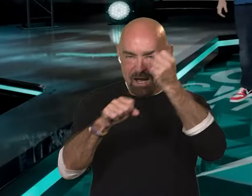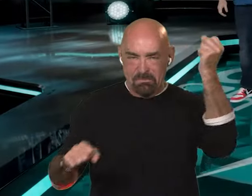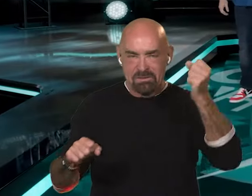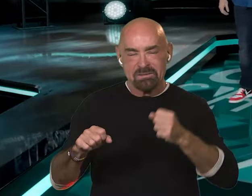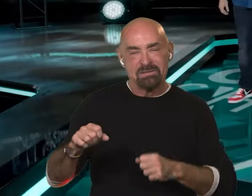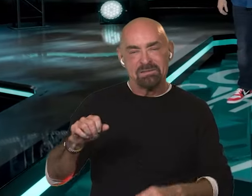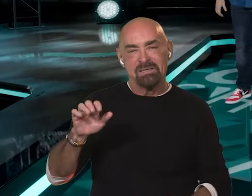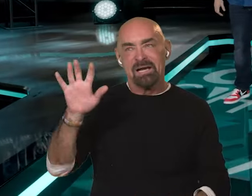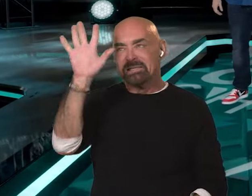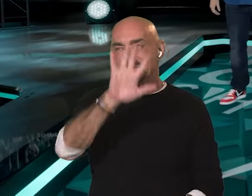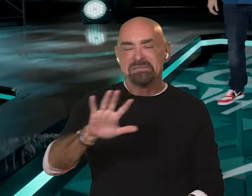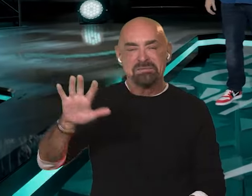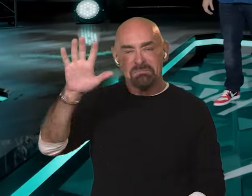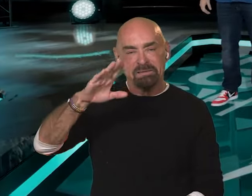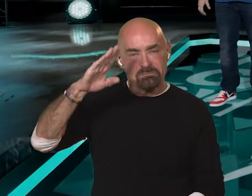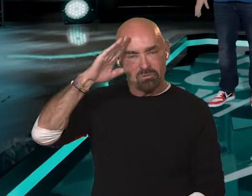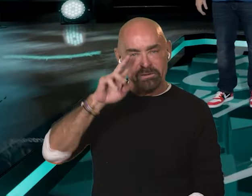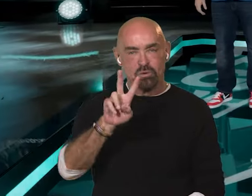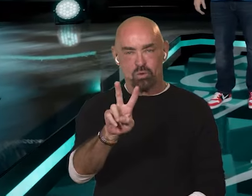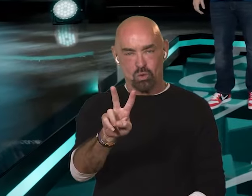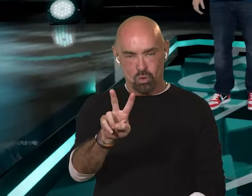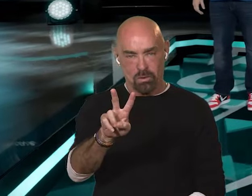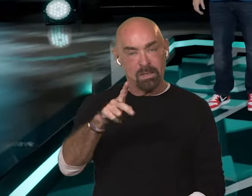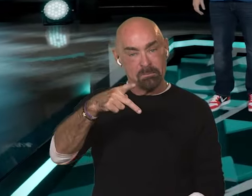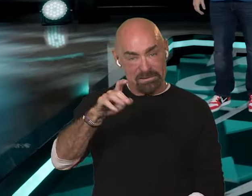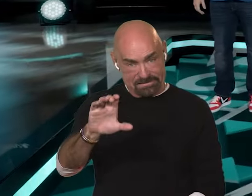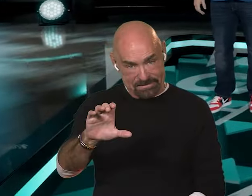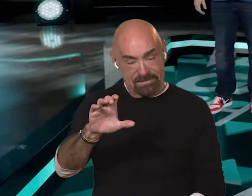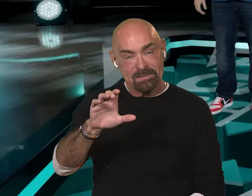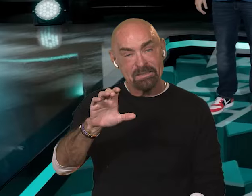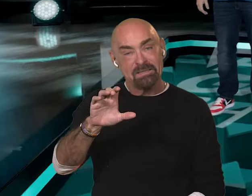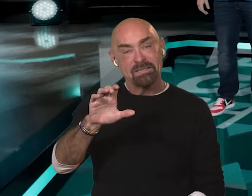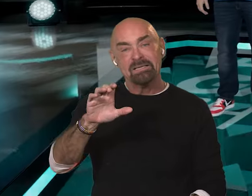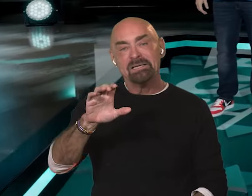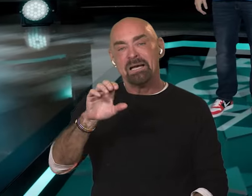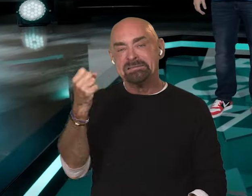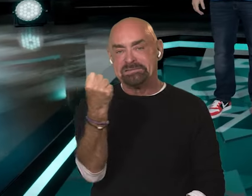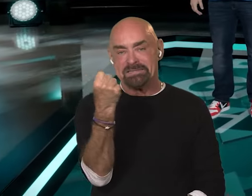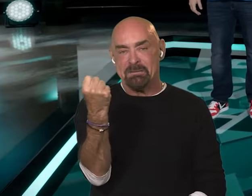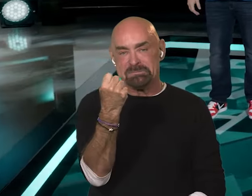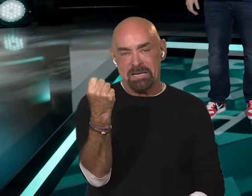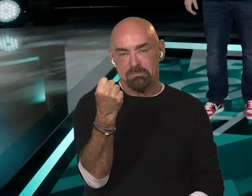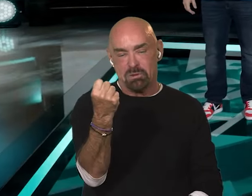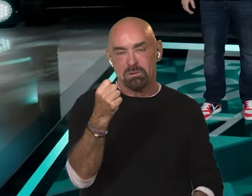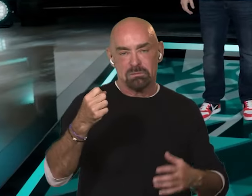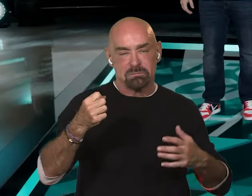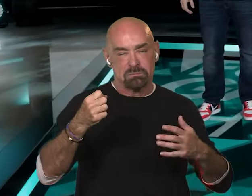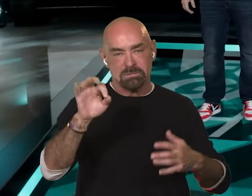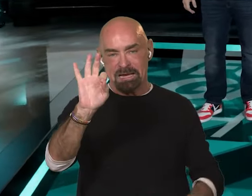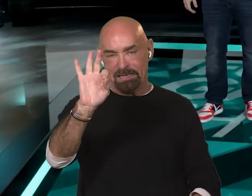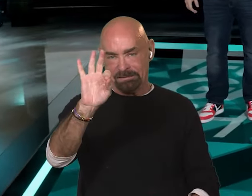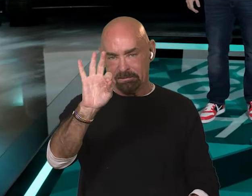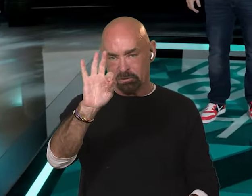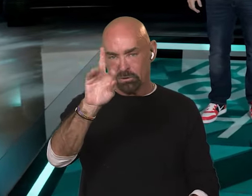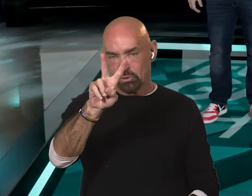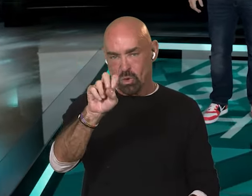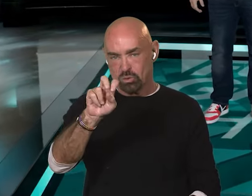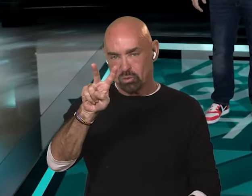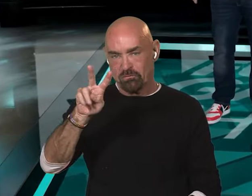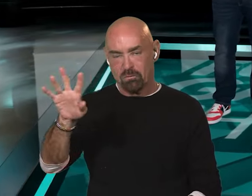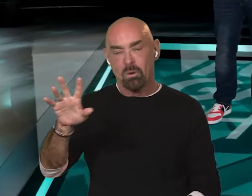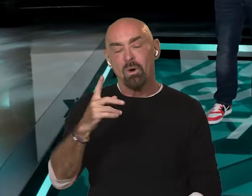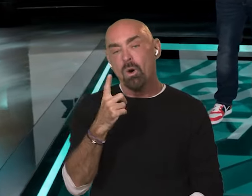Warhammer 40K Space Marine 2 is coming to PC, PlayStation, and Xbox on September 9th,